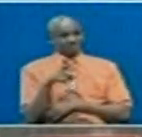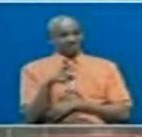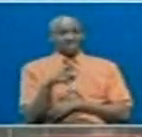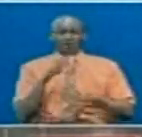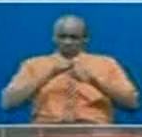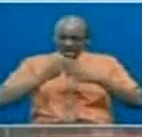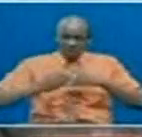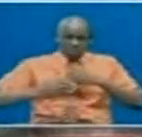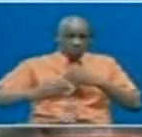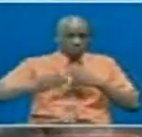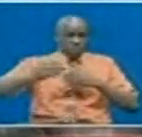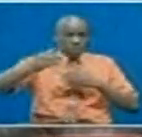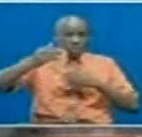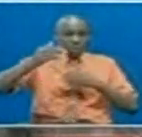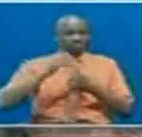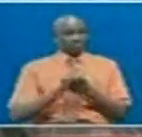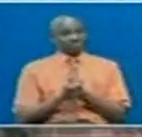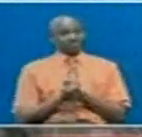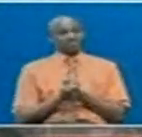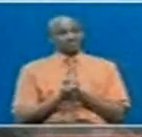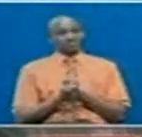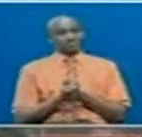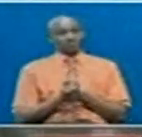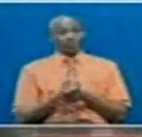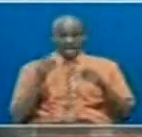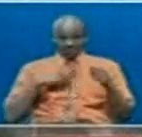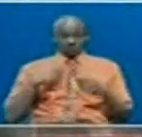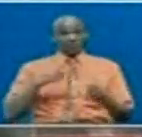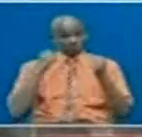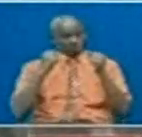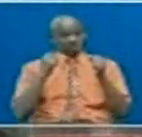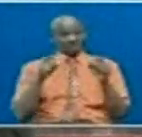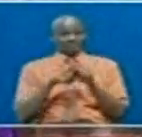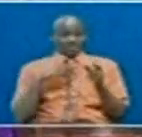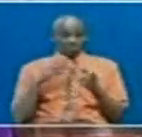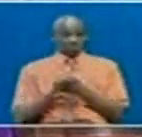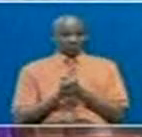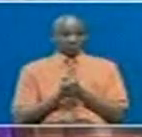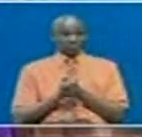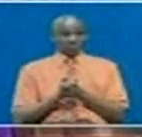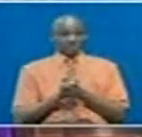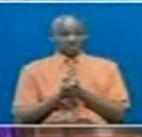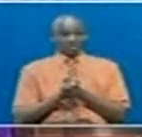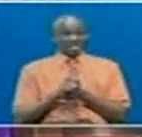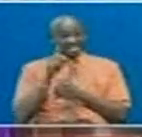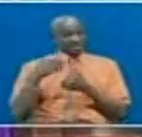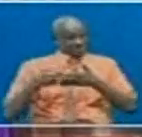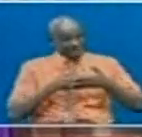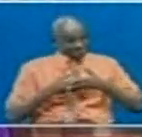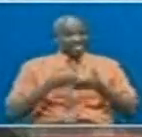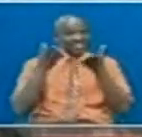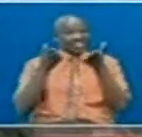henceforth, we have to be vigilant as a people. Because that baby has grown up. Because that baby is with